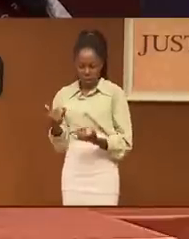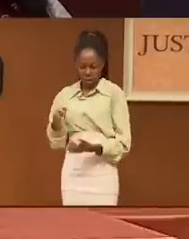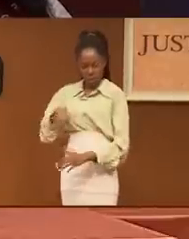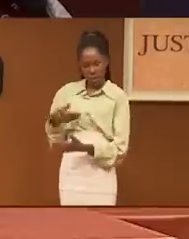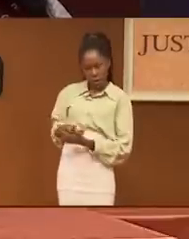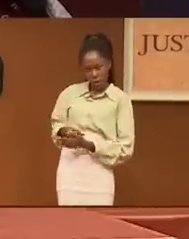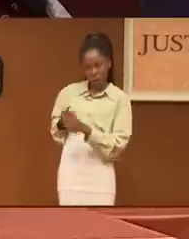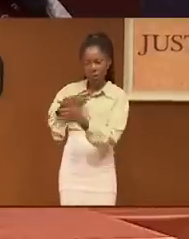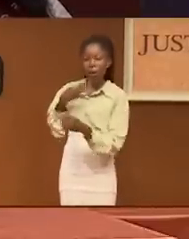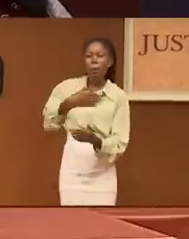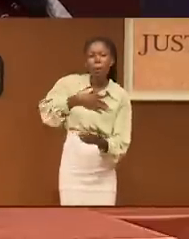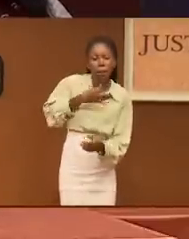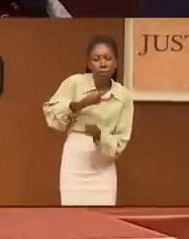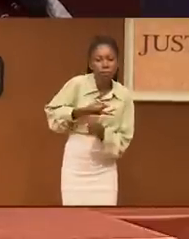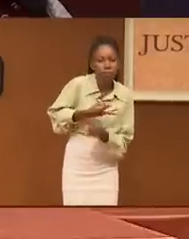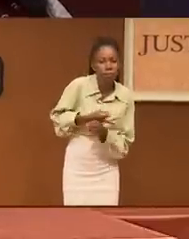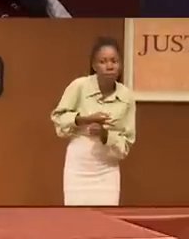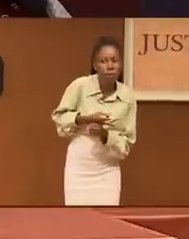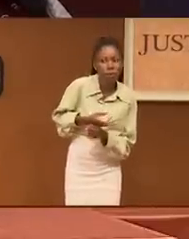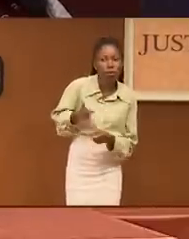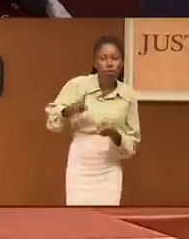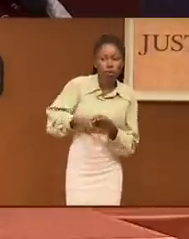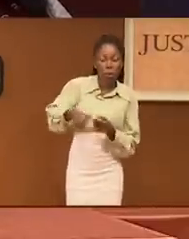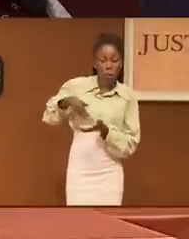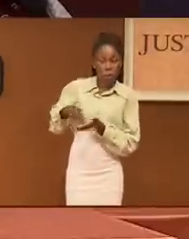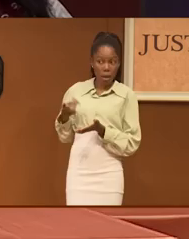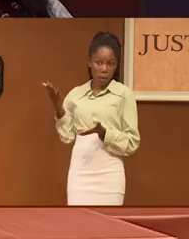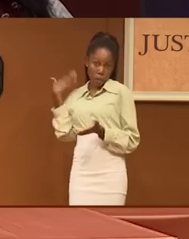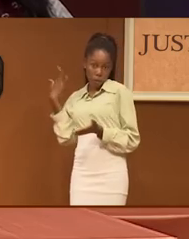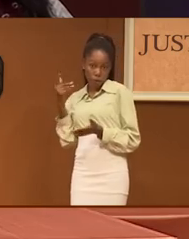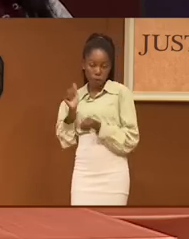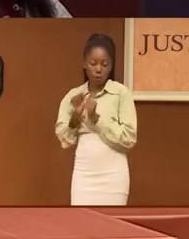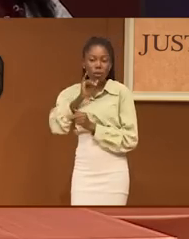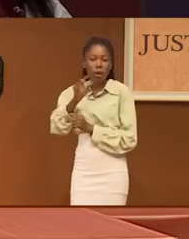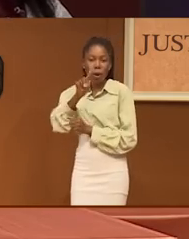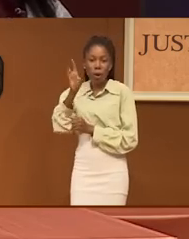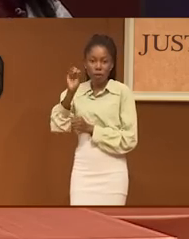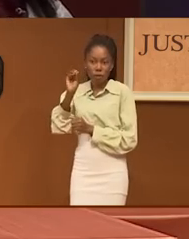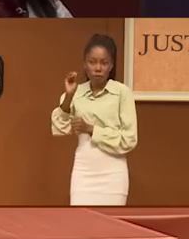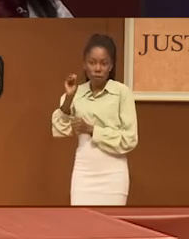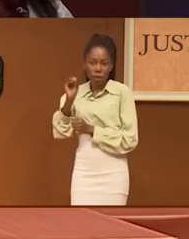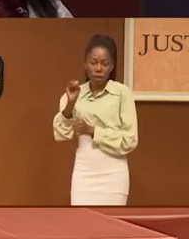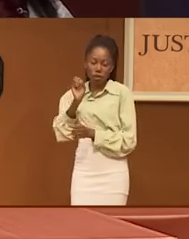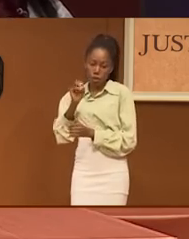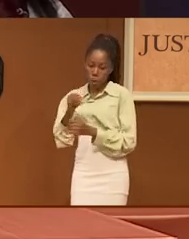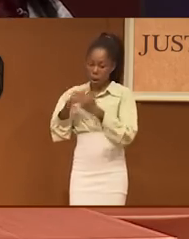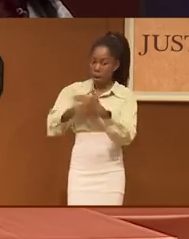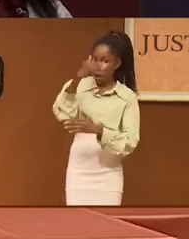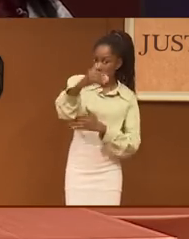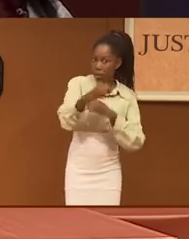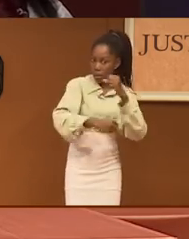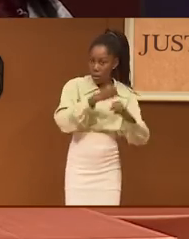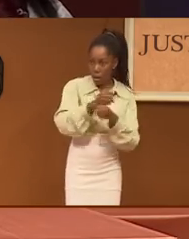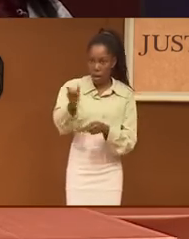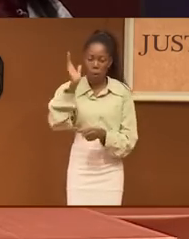pleaded that, okay, you should allow us to pay the previous rent, that later, then the following one paid